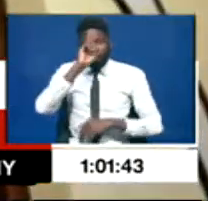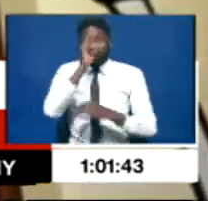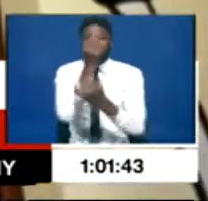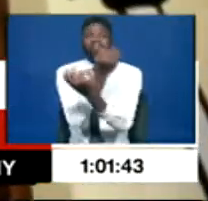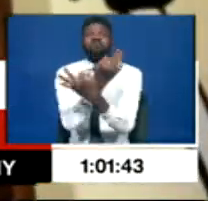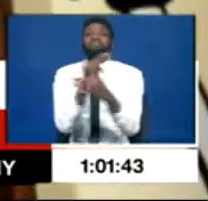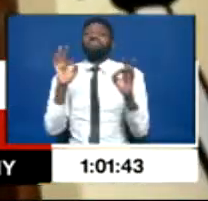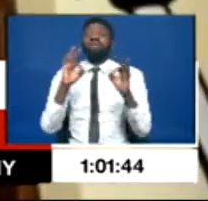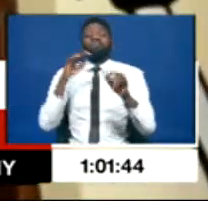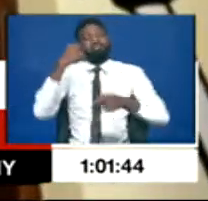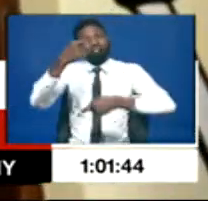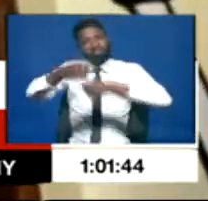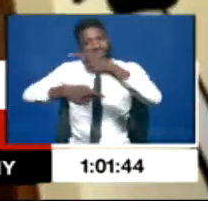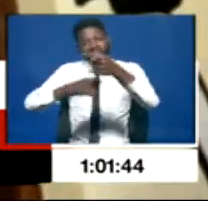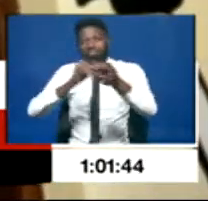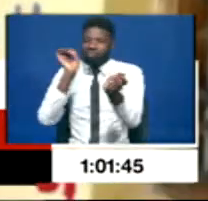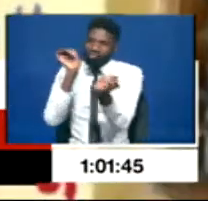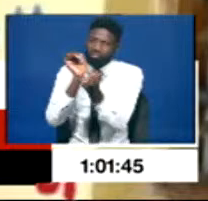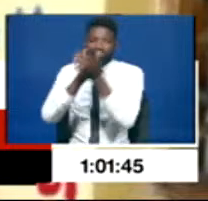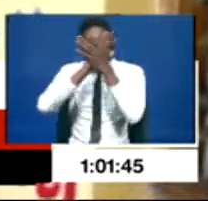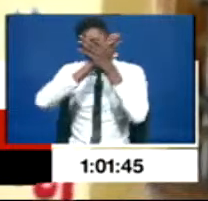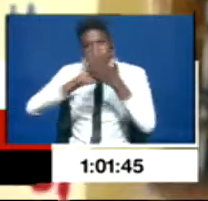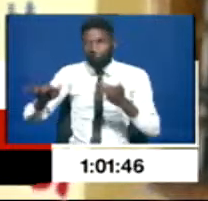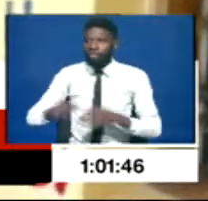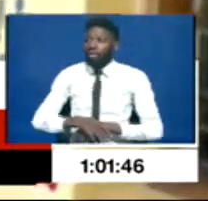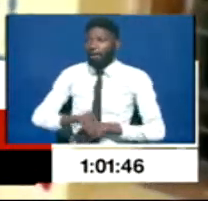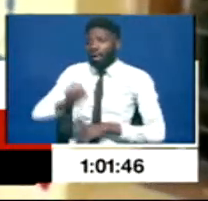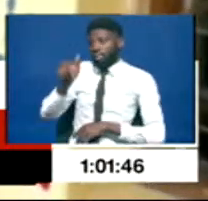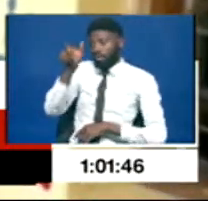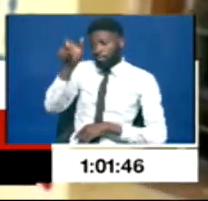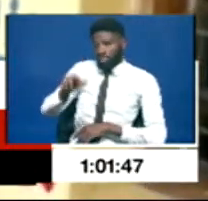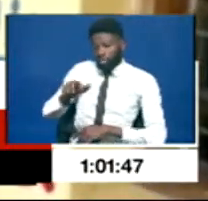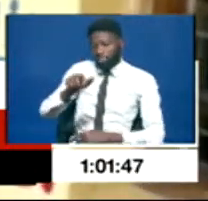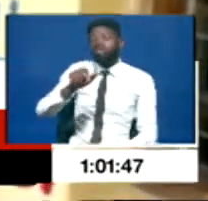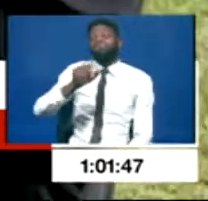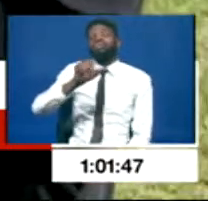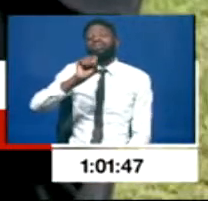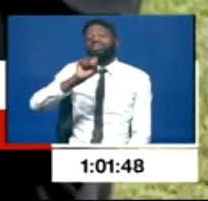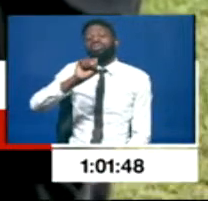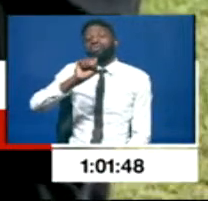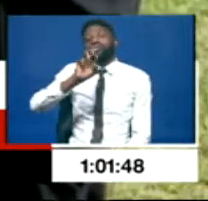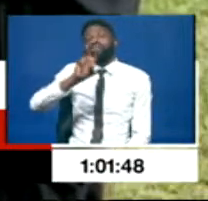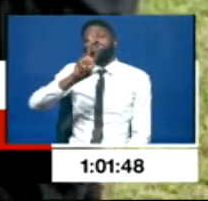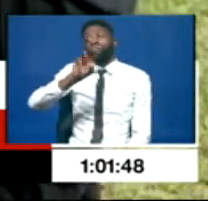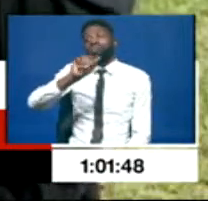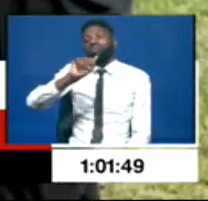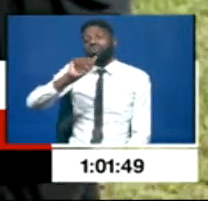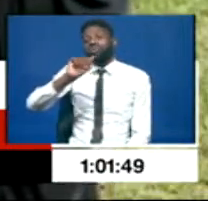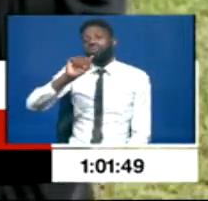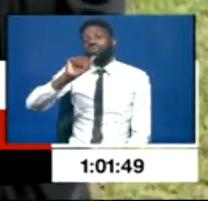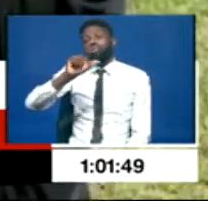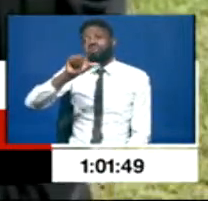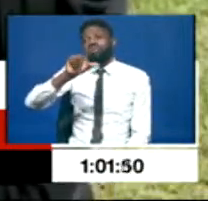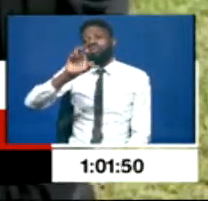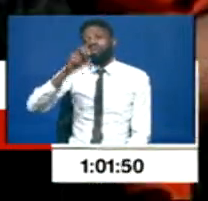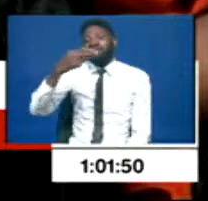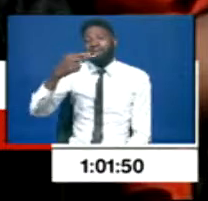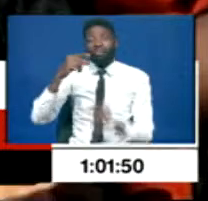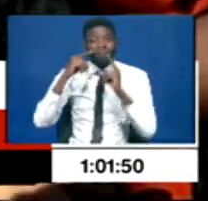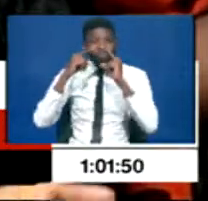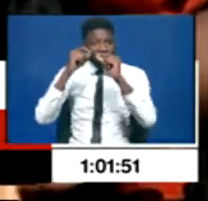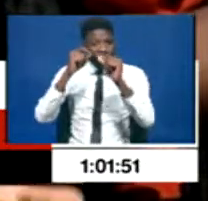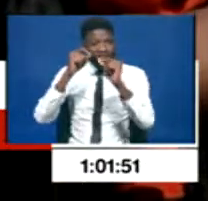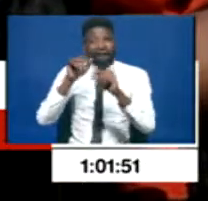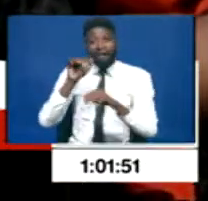imefanyika. Another GBV activist, Afi Swale, say they want justice to be served for the minor who now is at the rescue